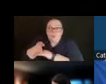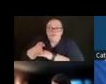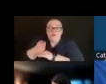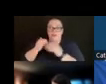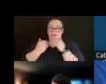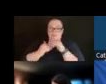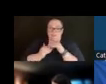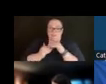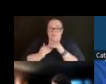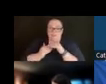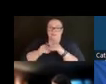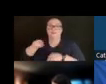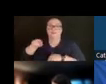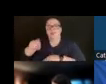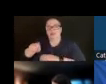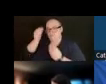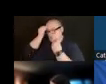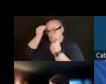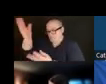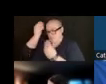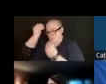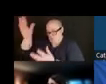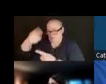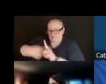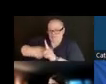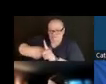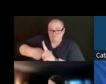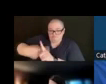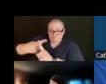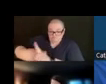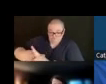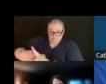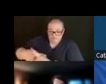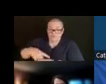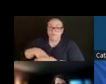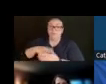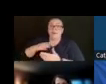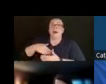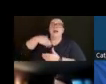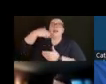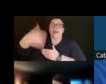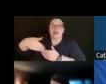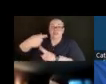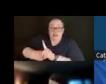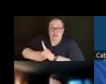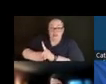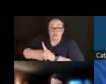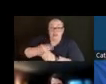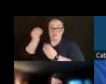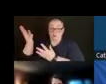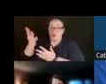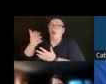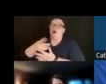happens is he has to report that amount every month. And the next month, his benefit is reduced by